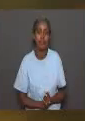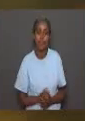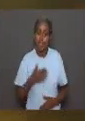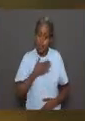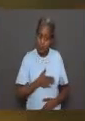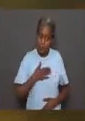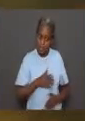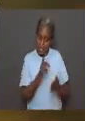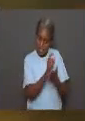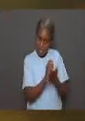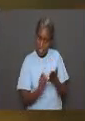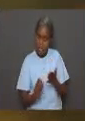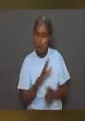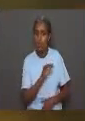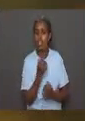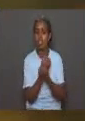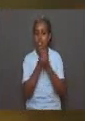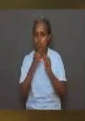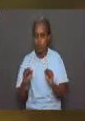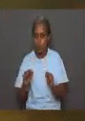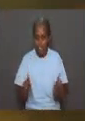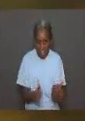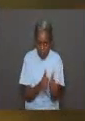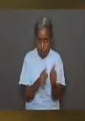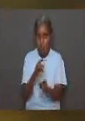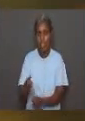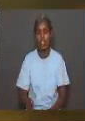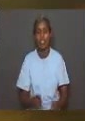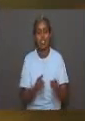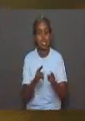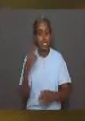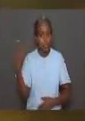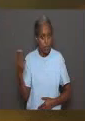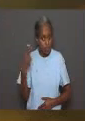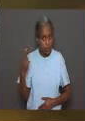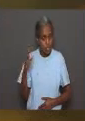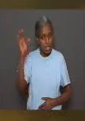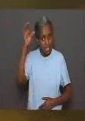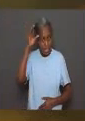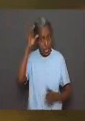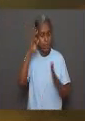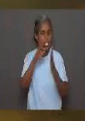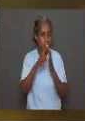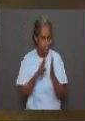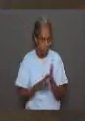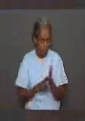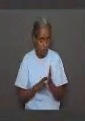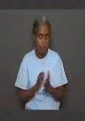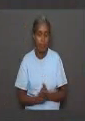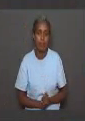Please write down and solve the following system using Kramer's rule.